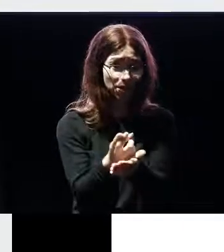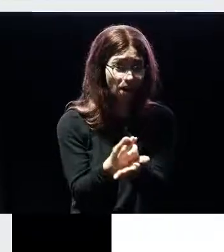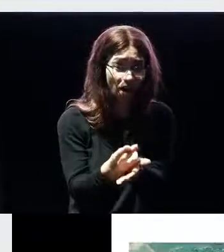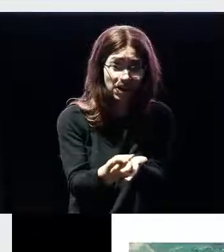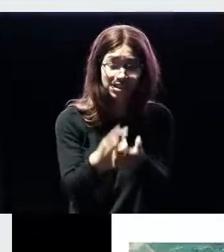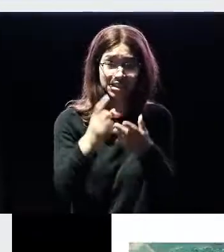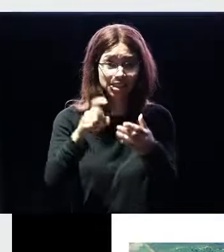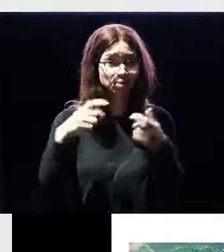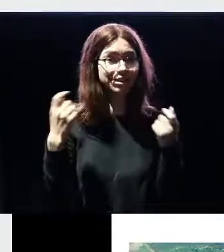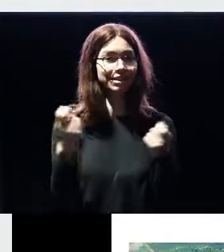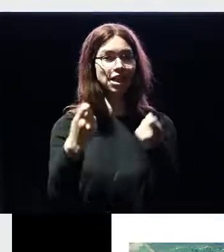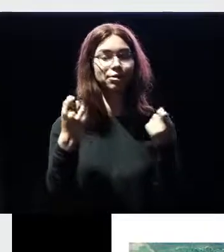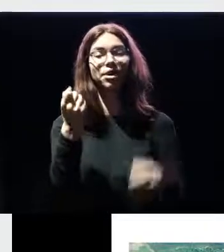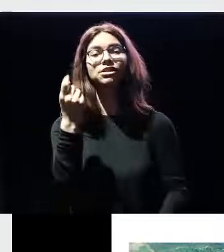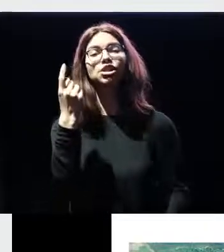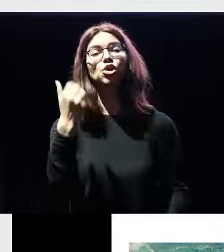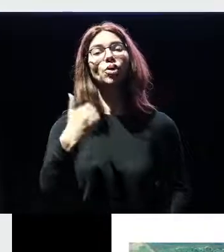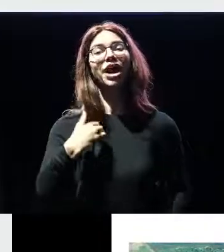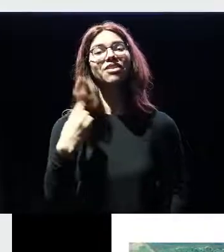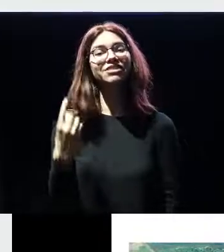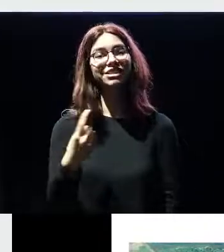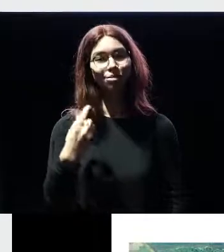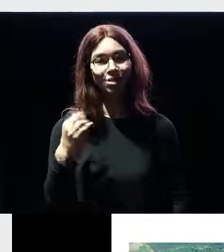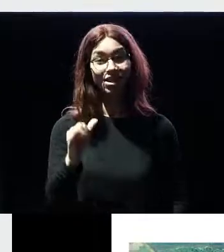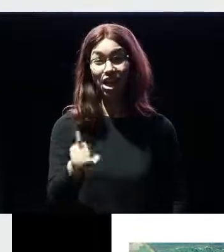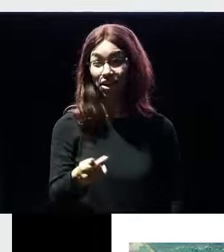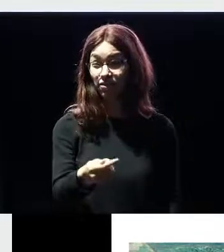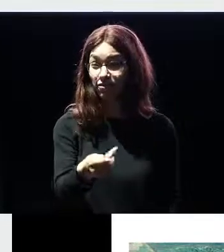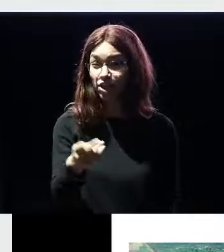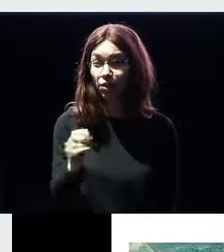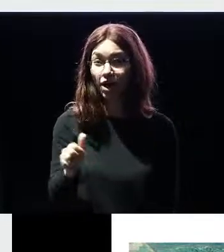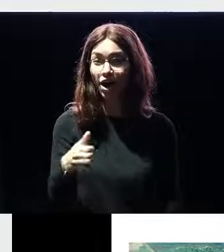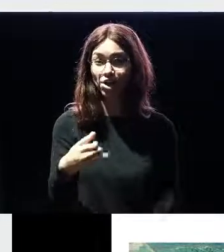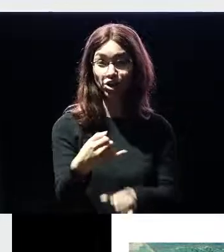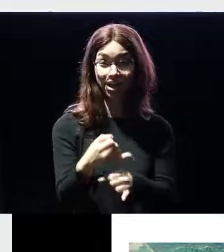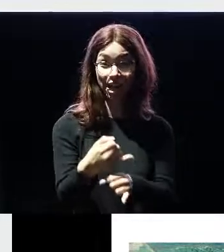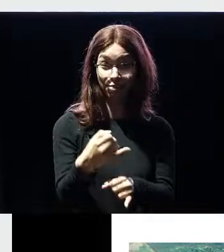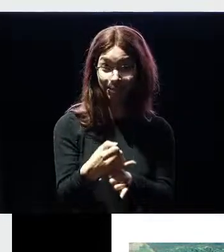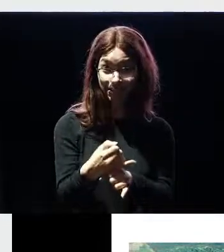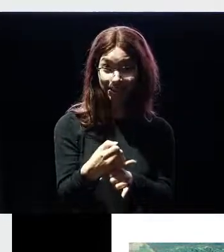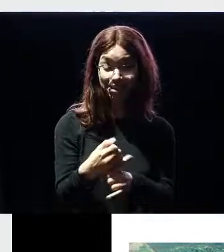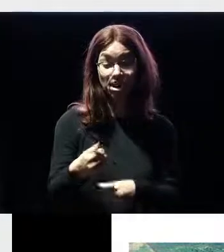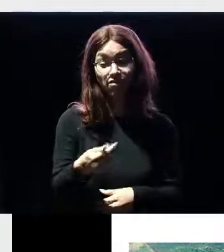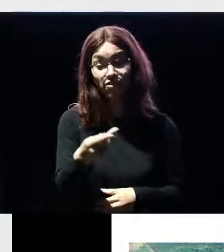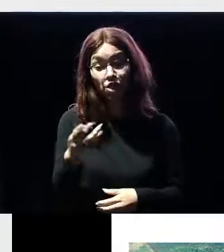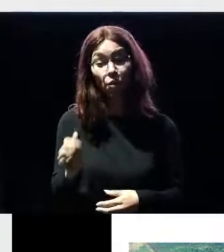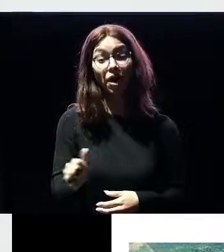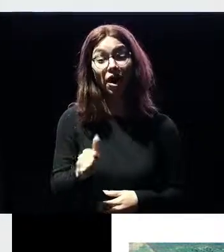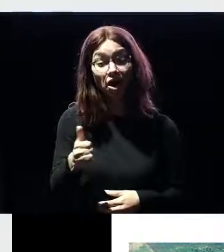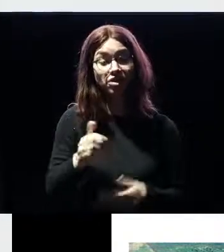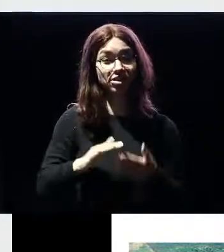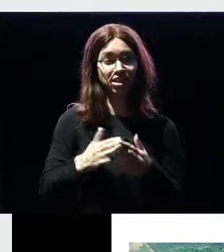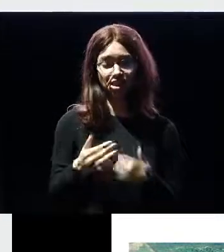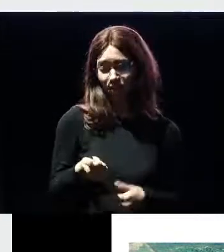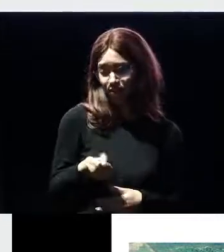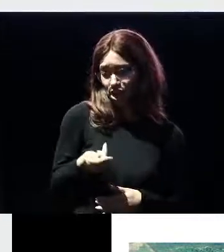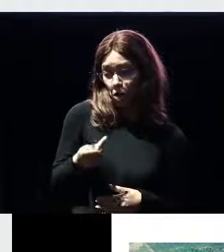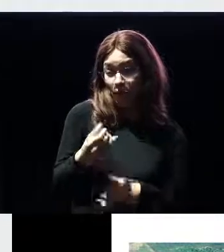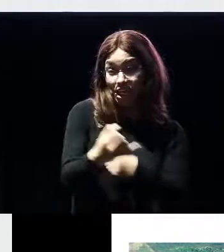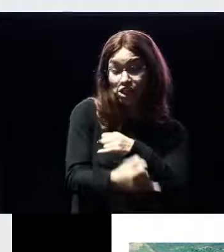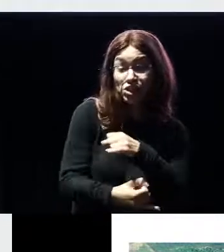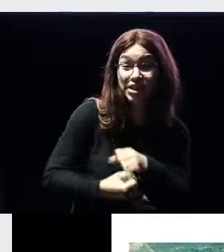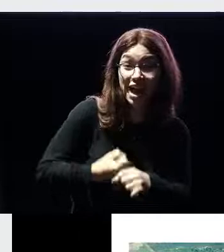celebrated because you have something that very few other campuses, very few other cities